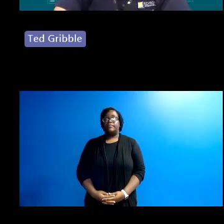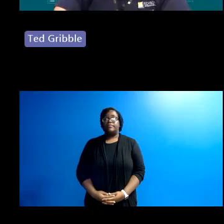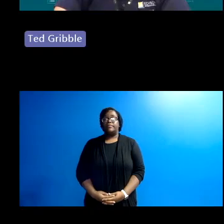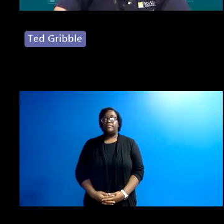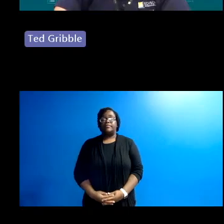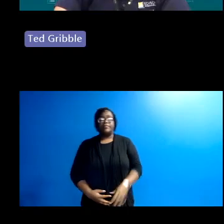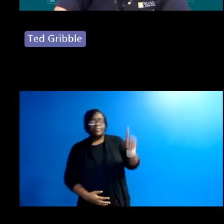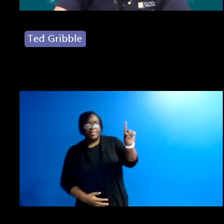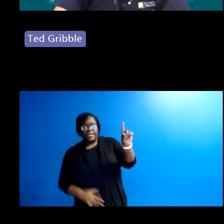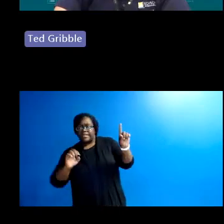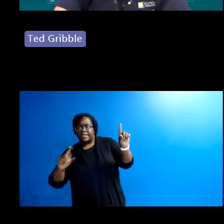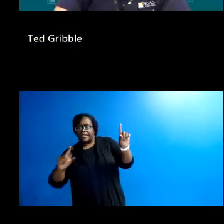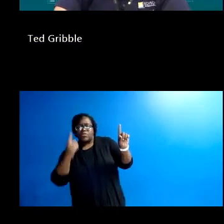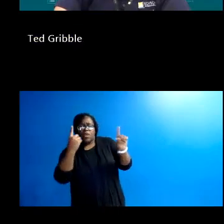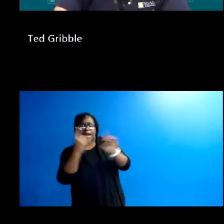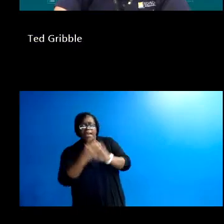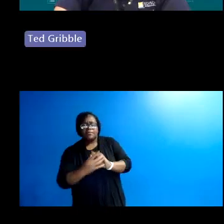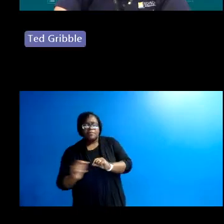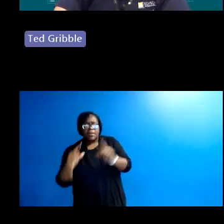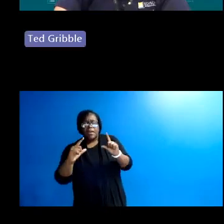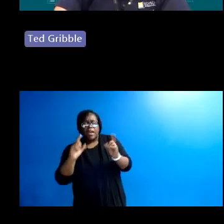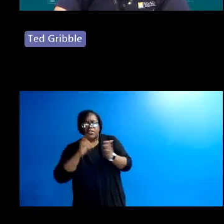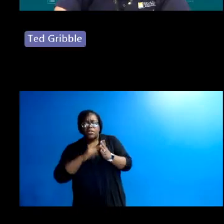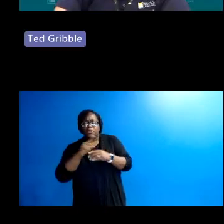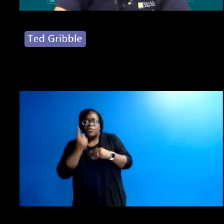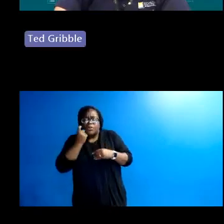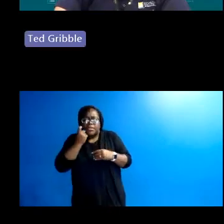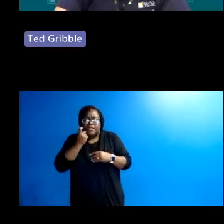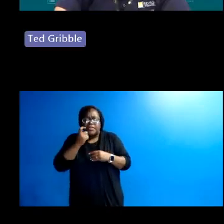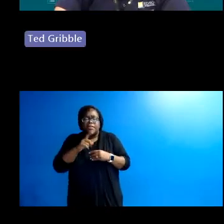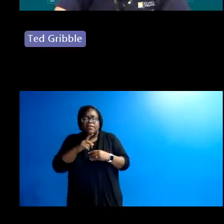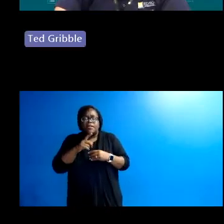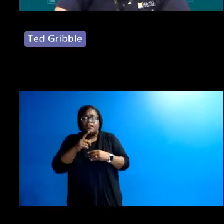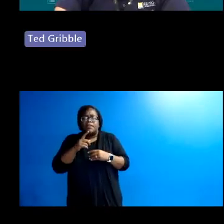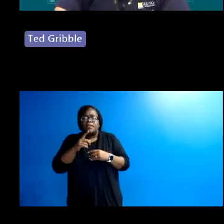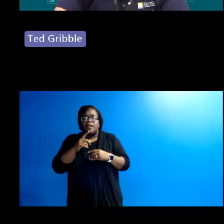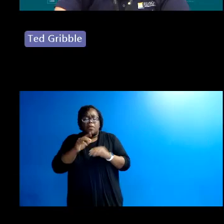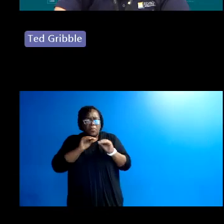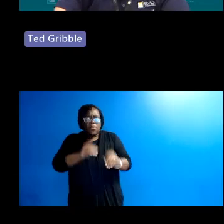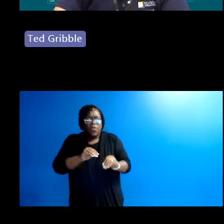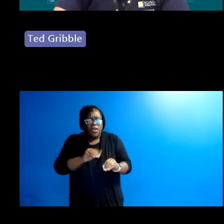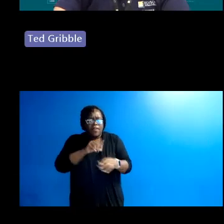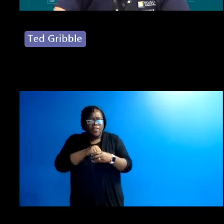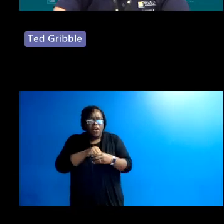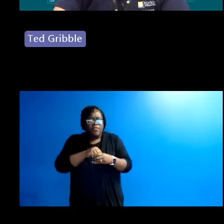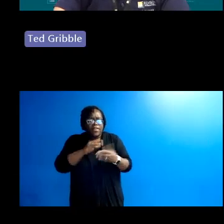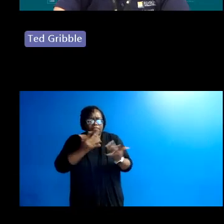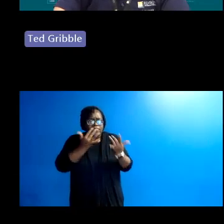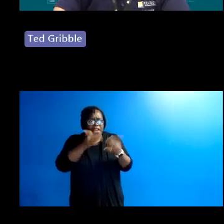There's one that popped up about just now being put in a fire area. Does this affect home insurance?